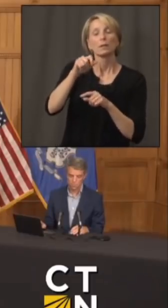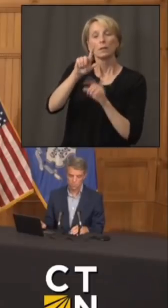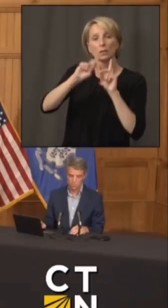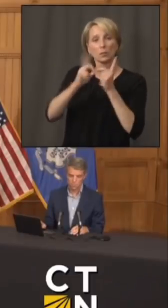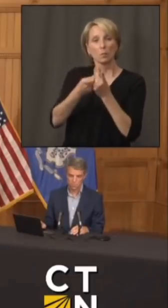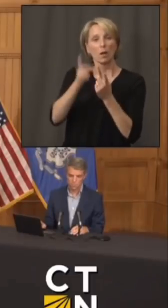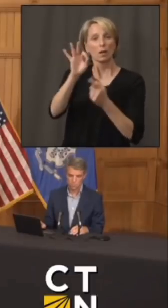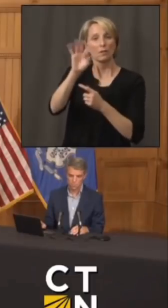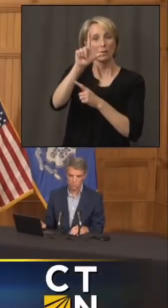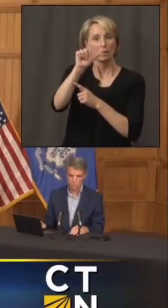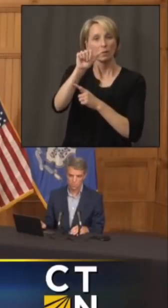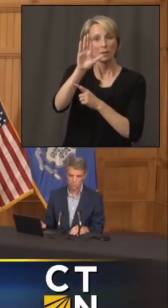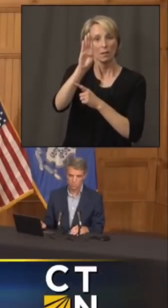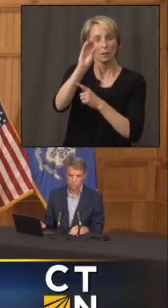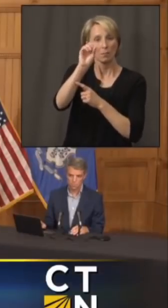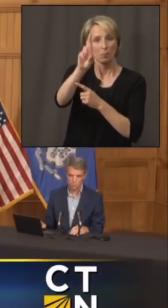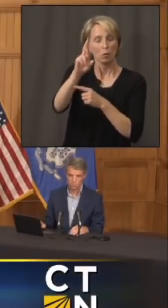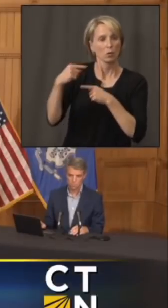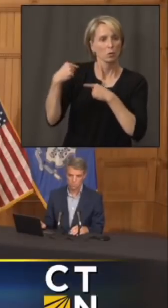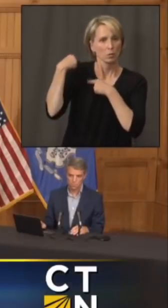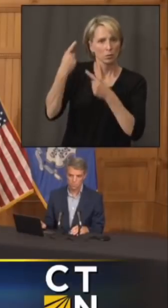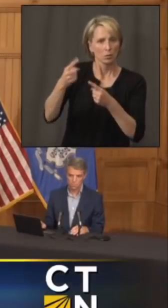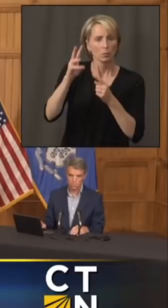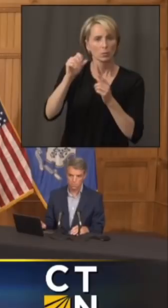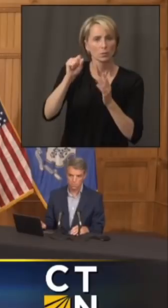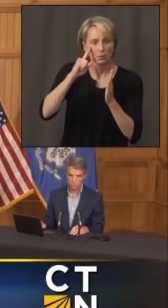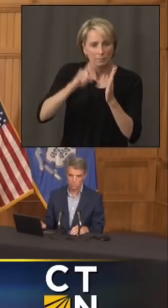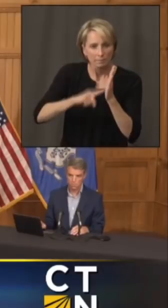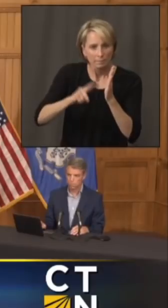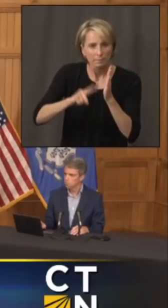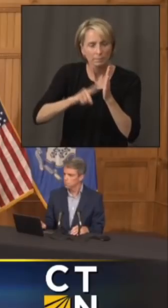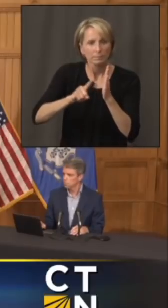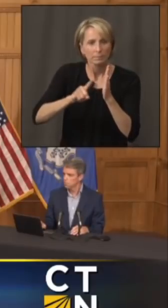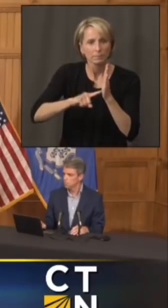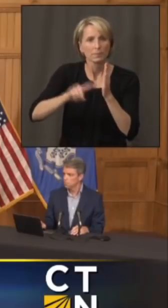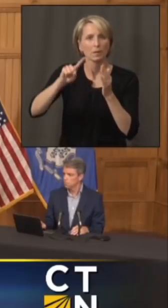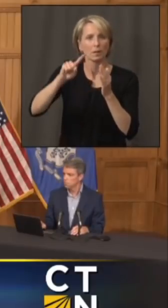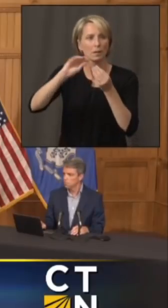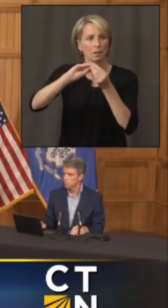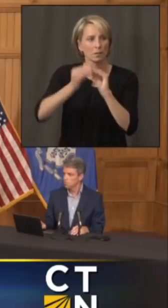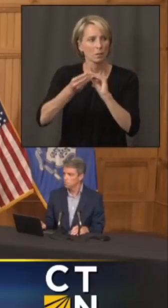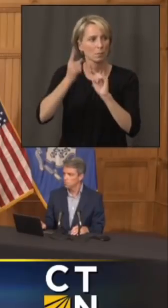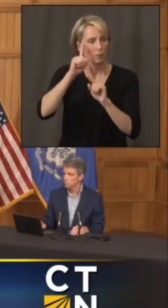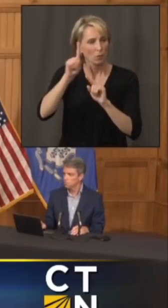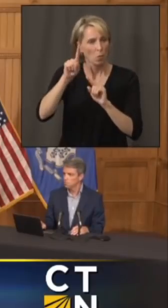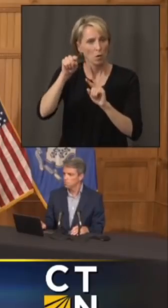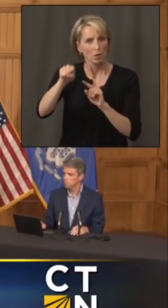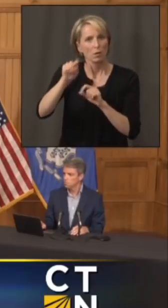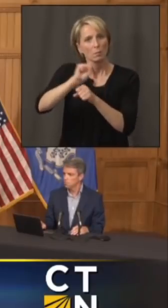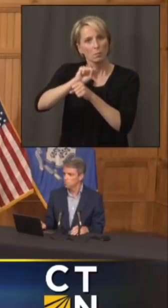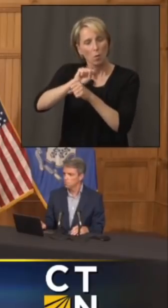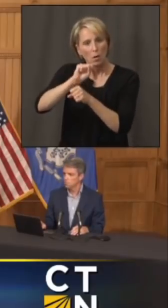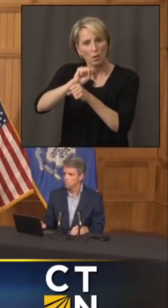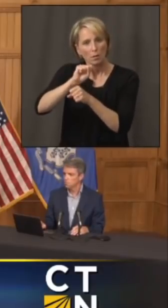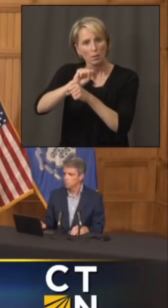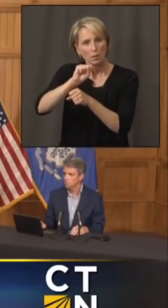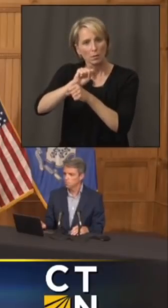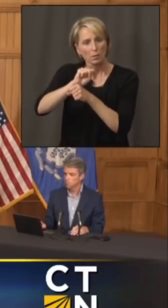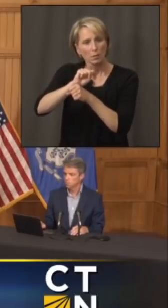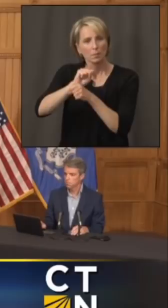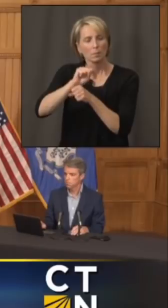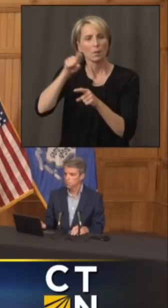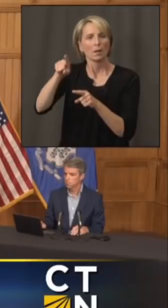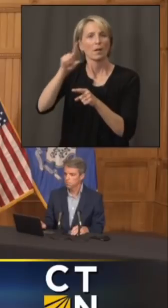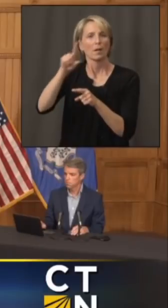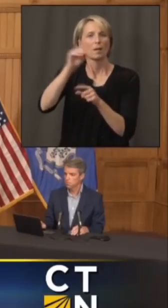looking into approximately 500 unemployment applications for current state employees who were